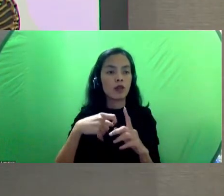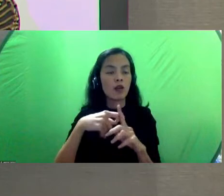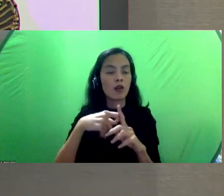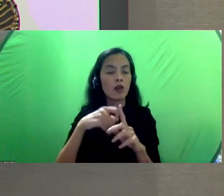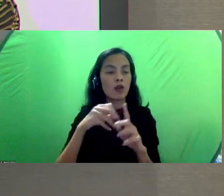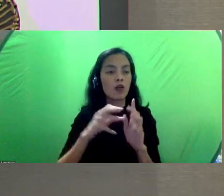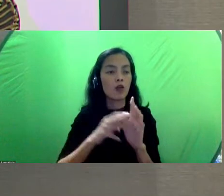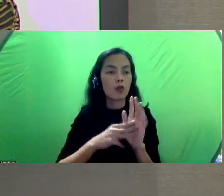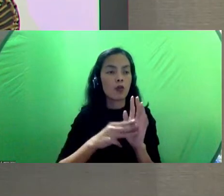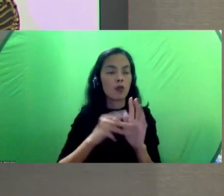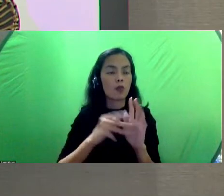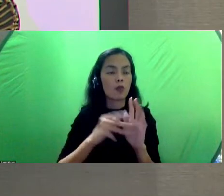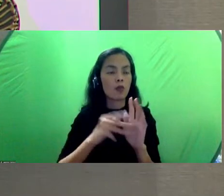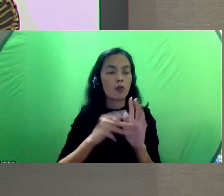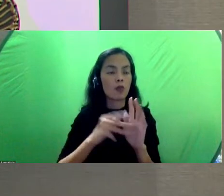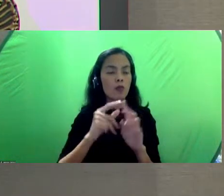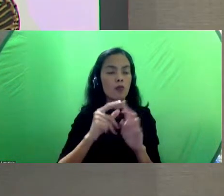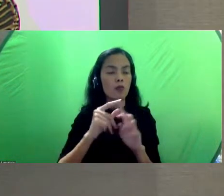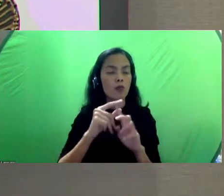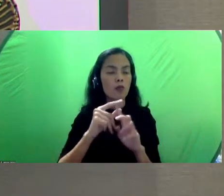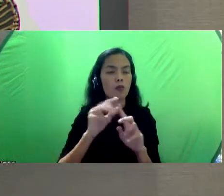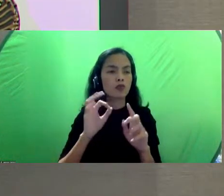the